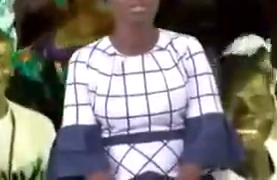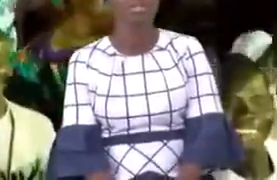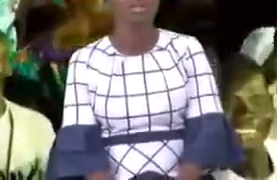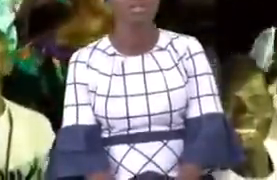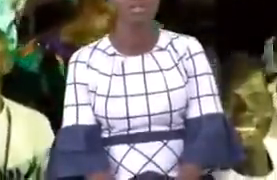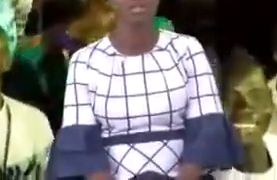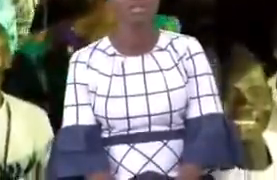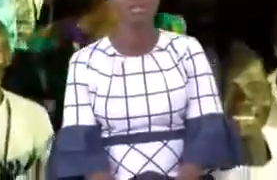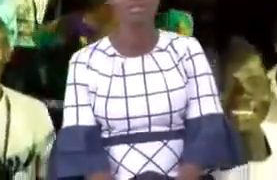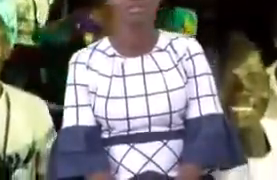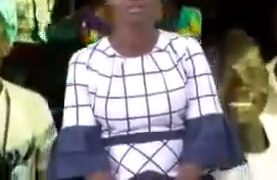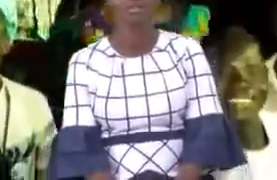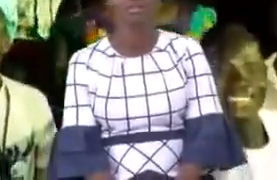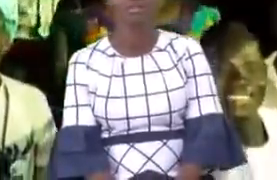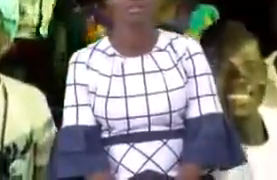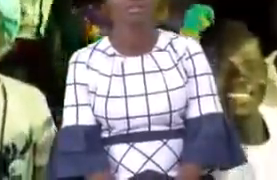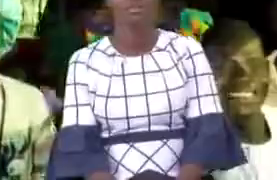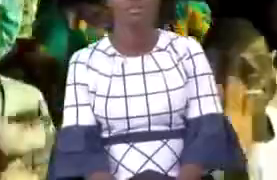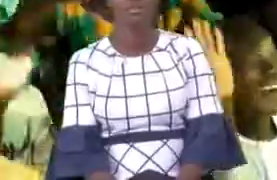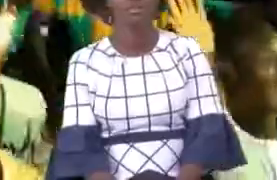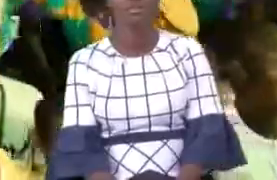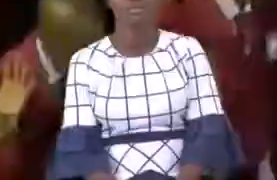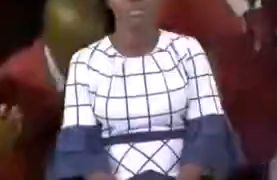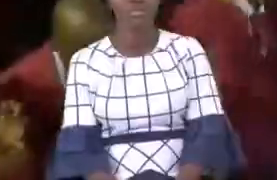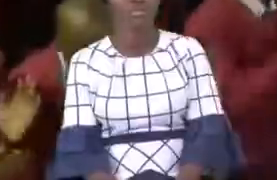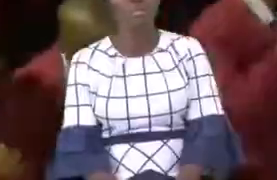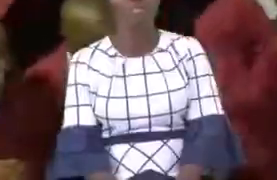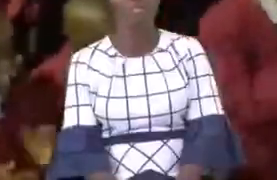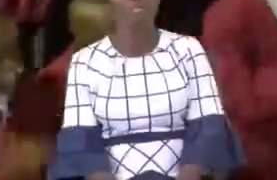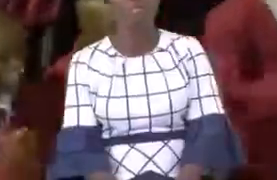Adamawa State, I said, praise the Lord.